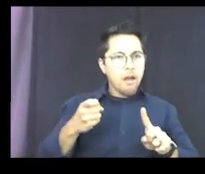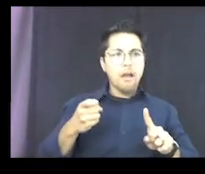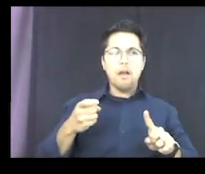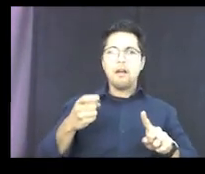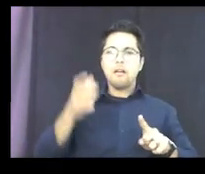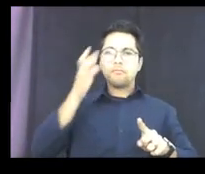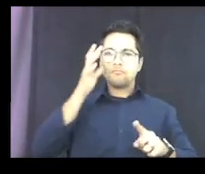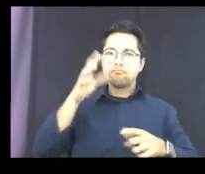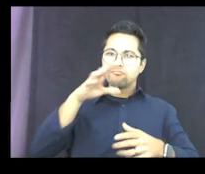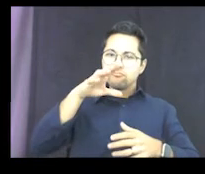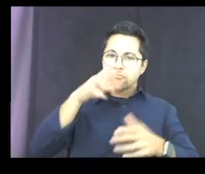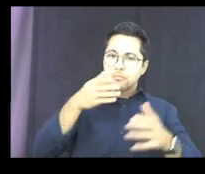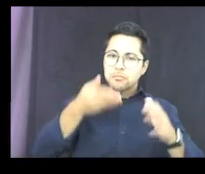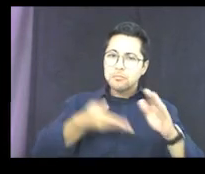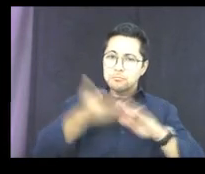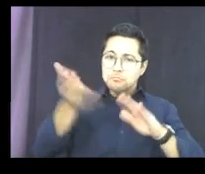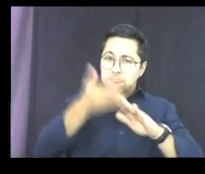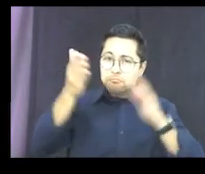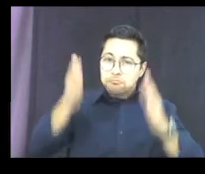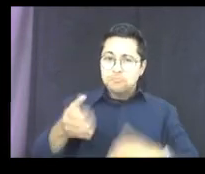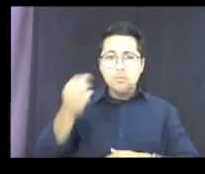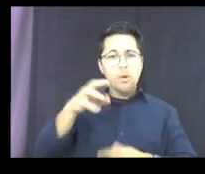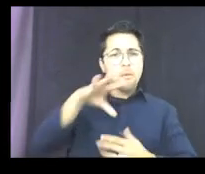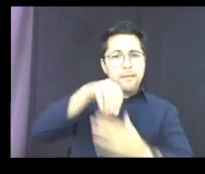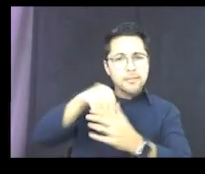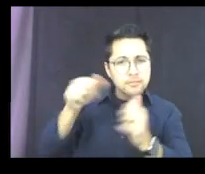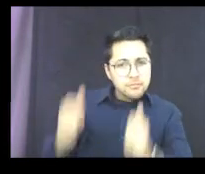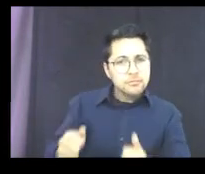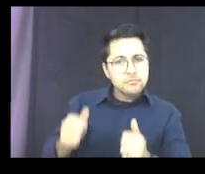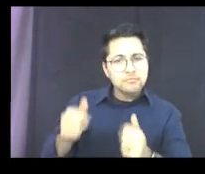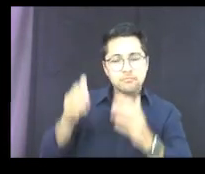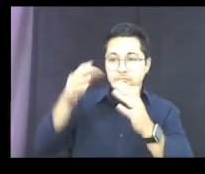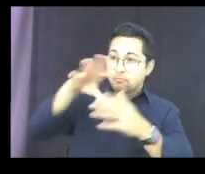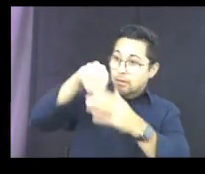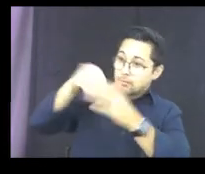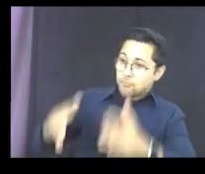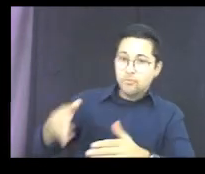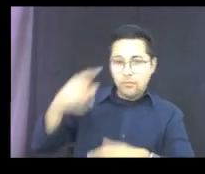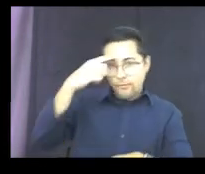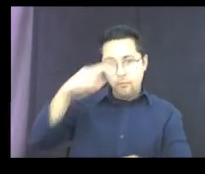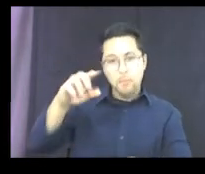being moderators and or participants of MAC?